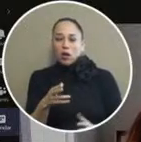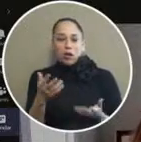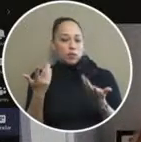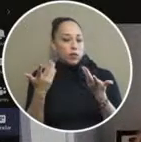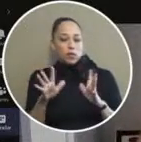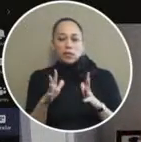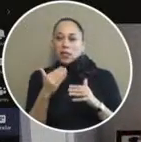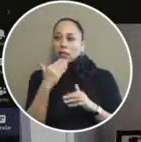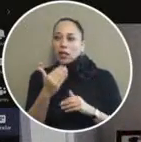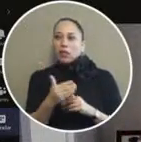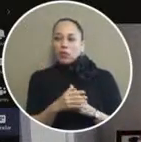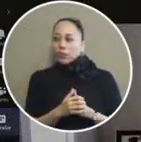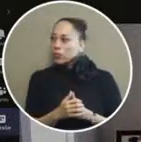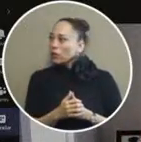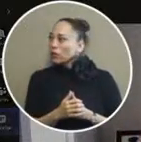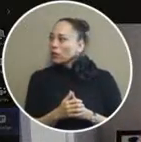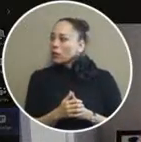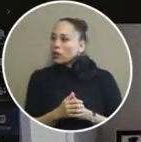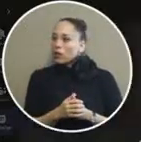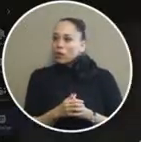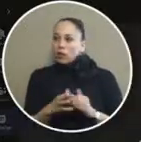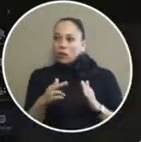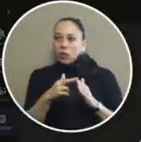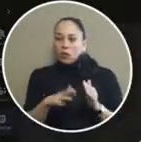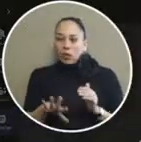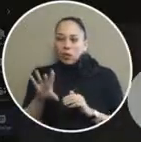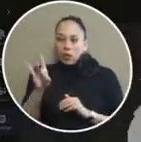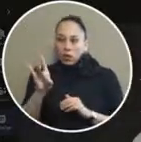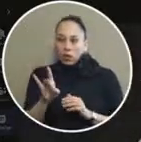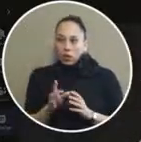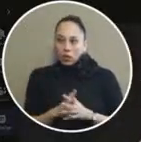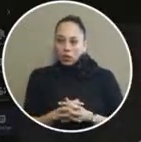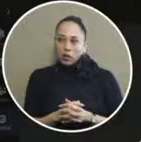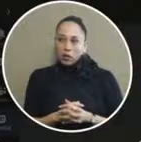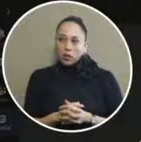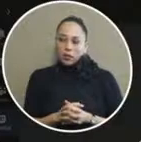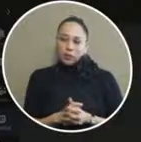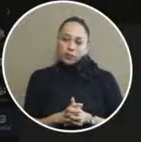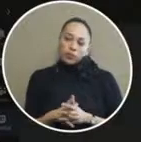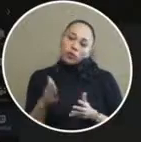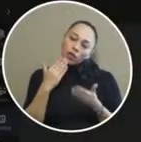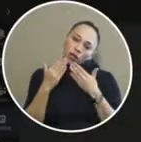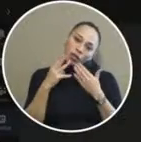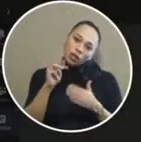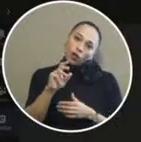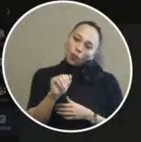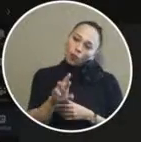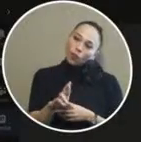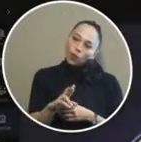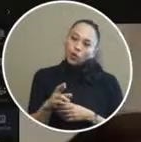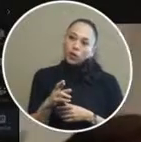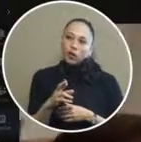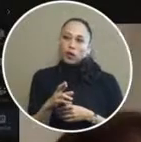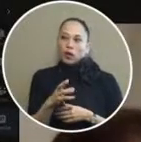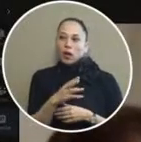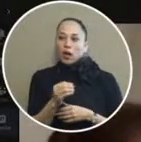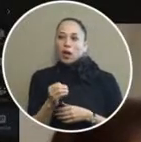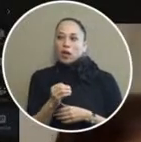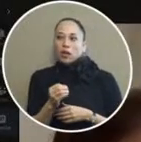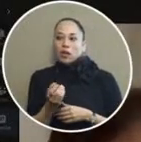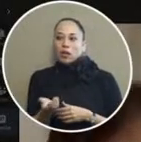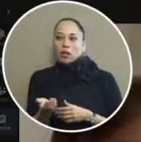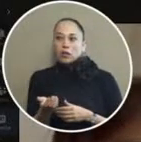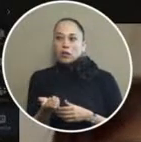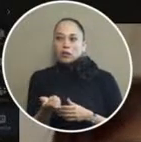Thank you all. Representative Lizarga. Yes, thank you so much, Mayor. And I too want to echo